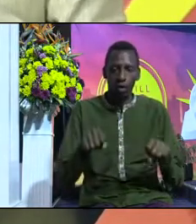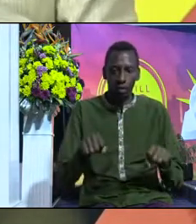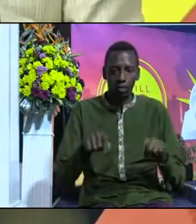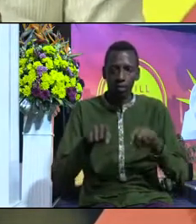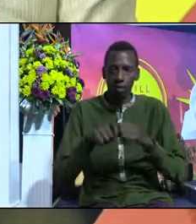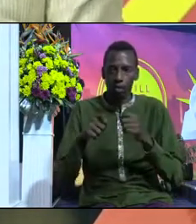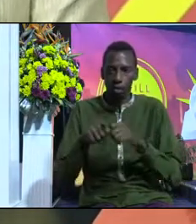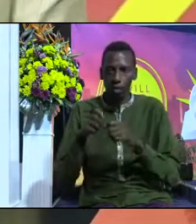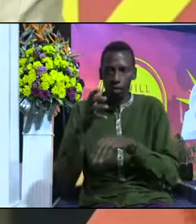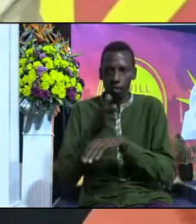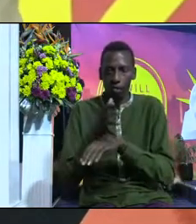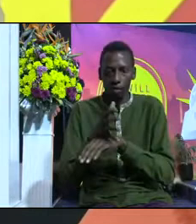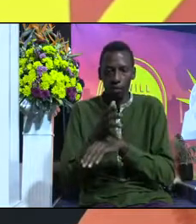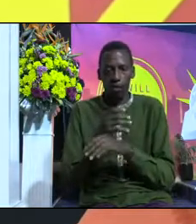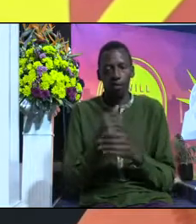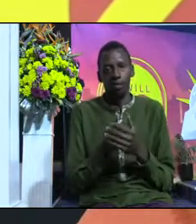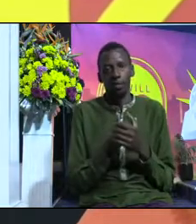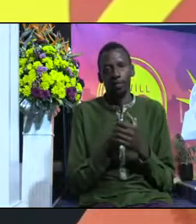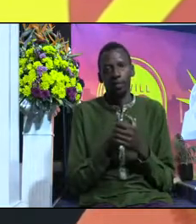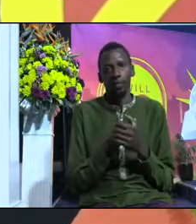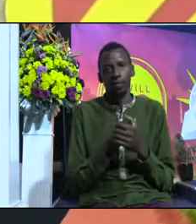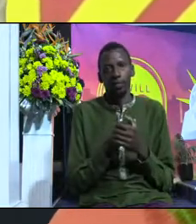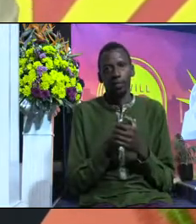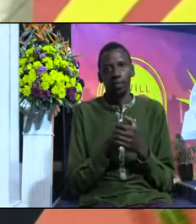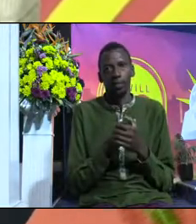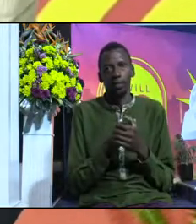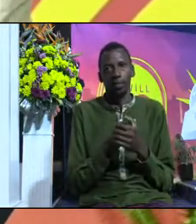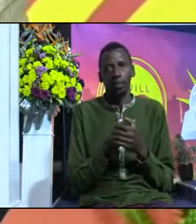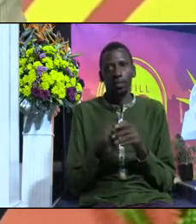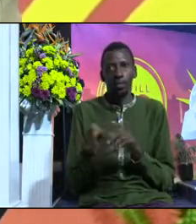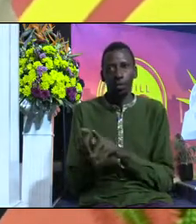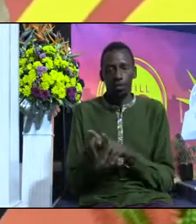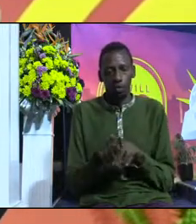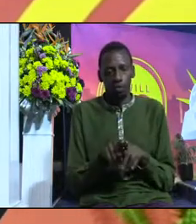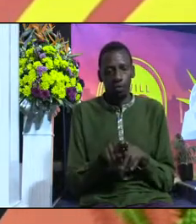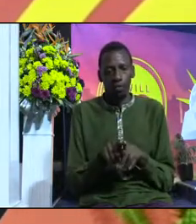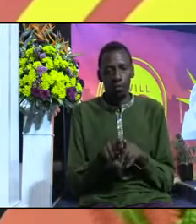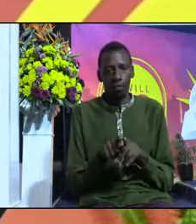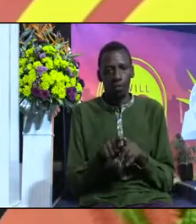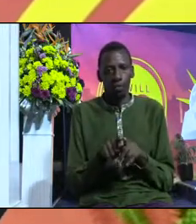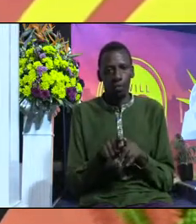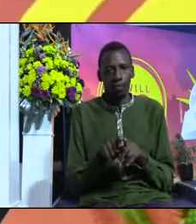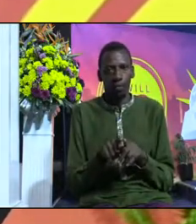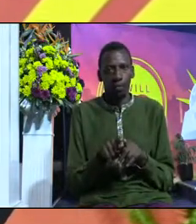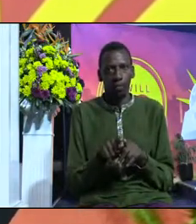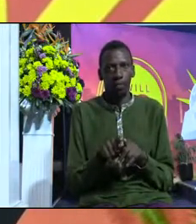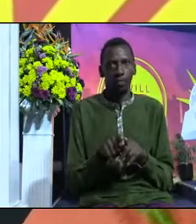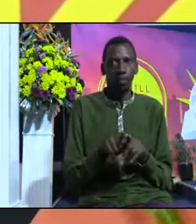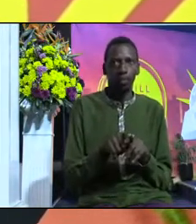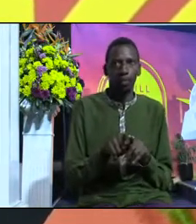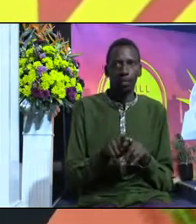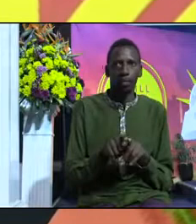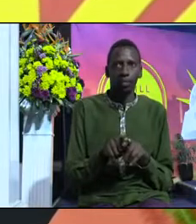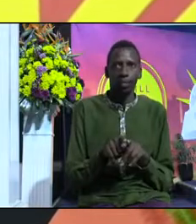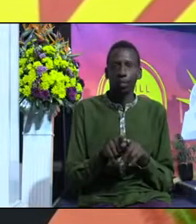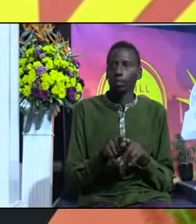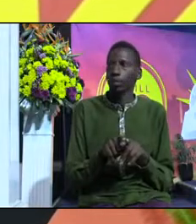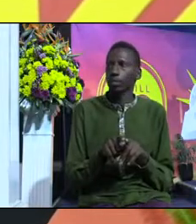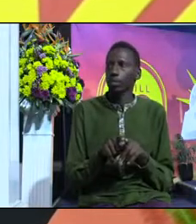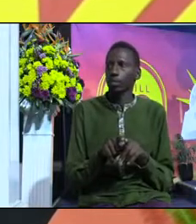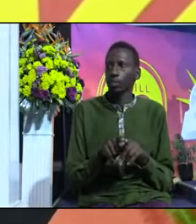flawed and flaky. In addition to his genealogical